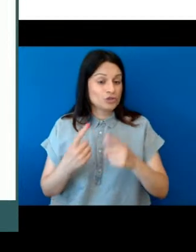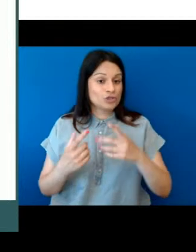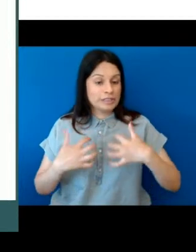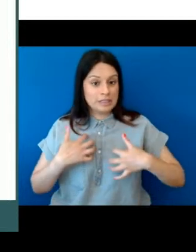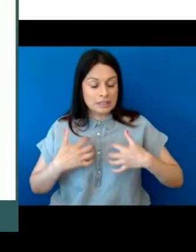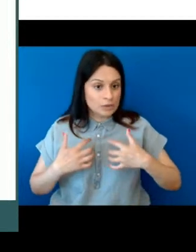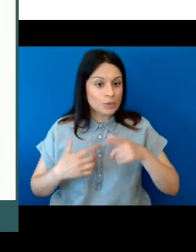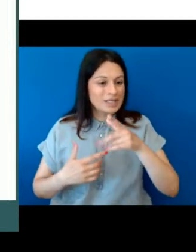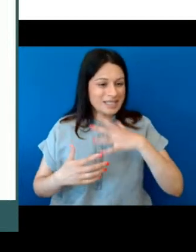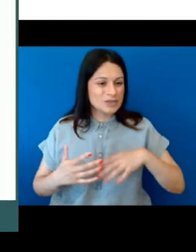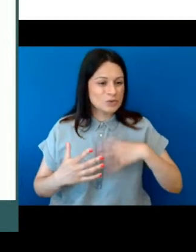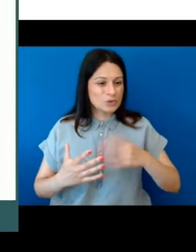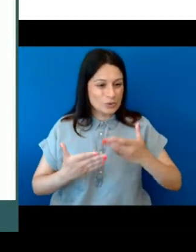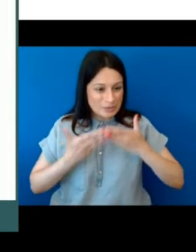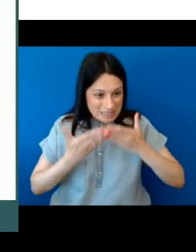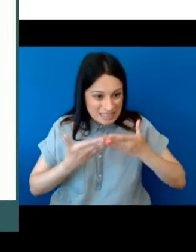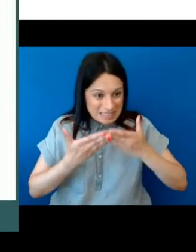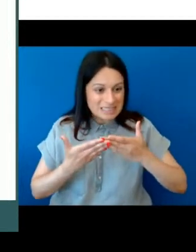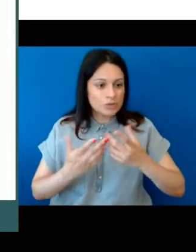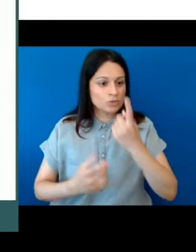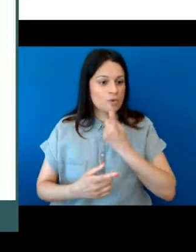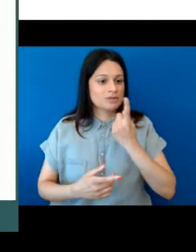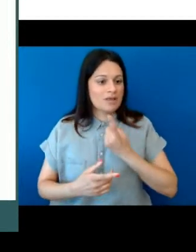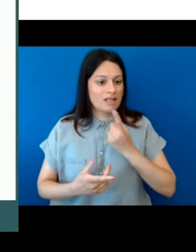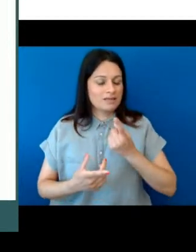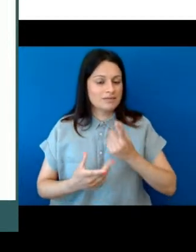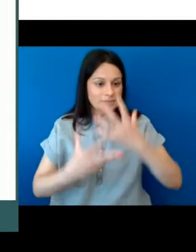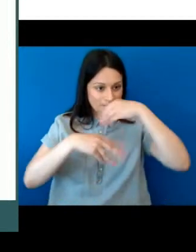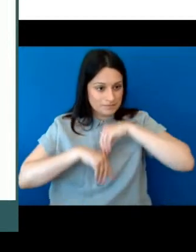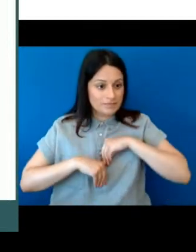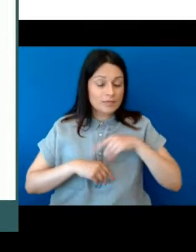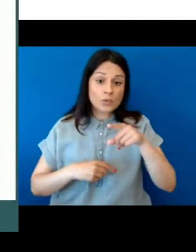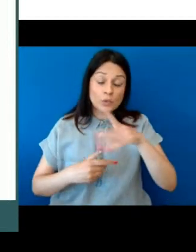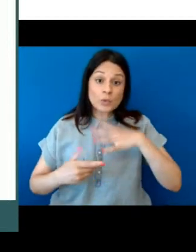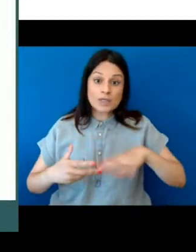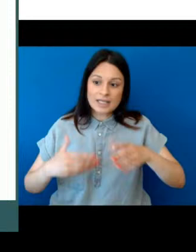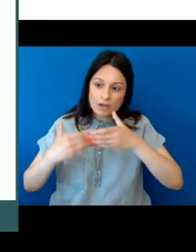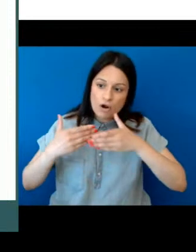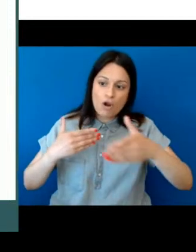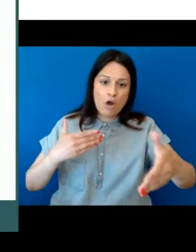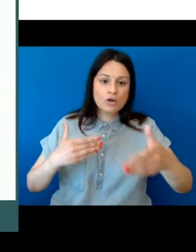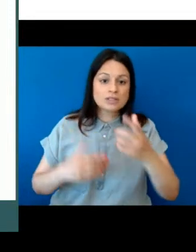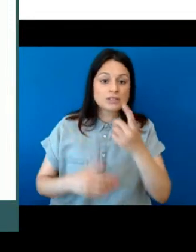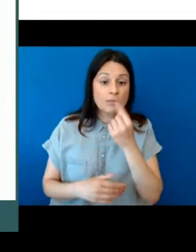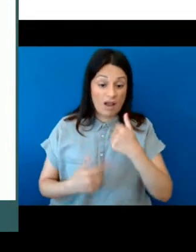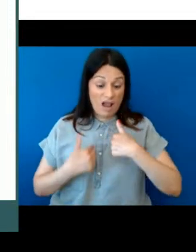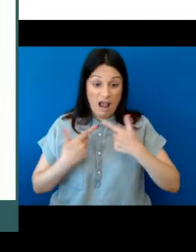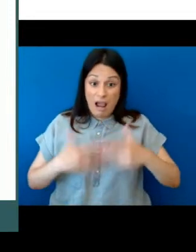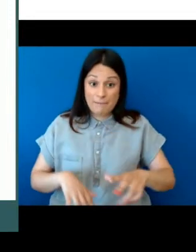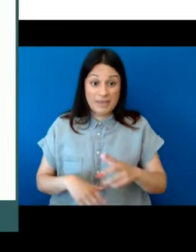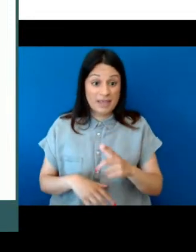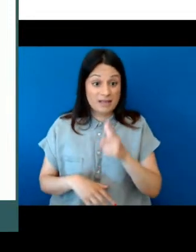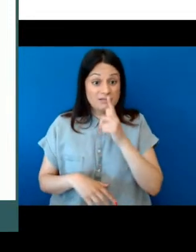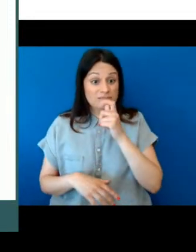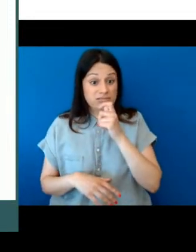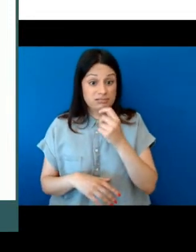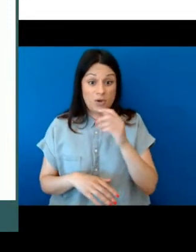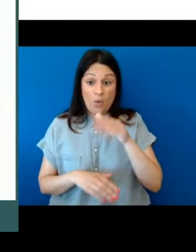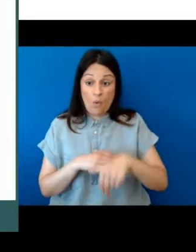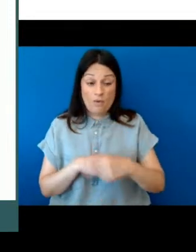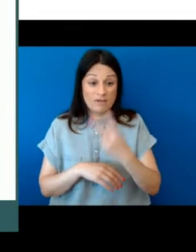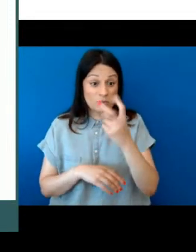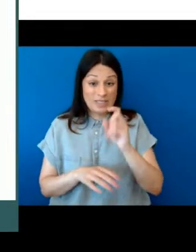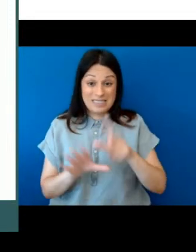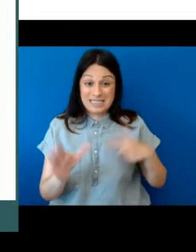You accept the fact that you may need long-term treatment. And I've taken intranasal corticosteroids for over 20 years. You learn how to